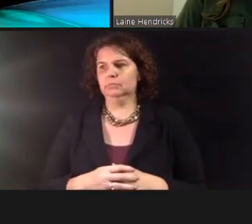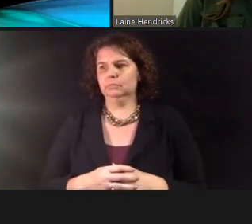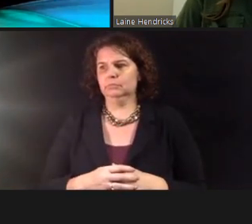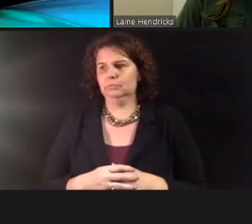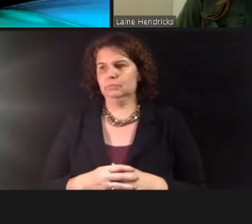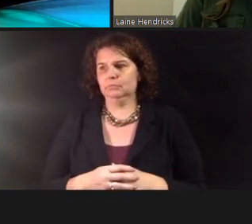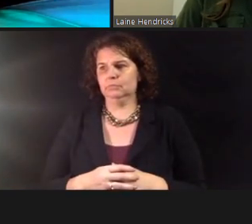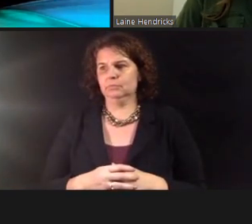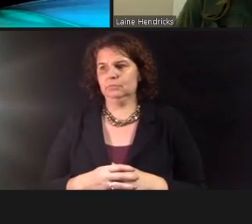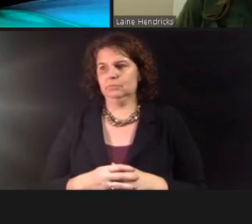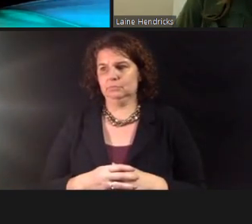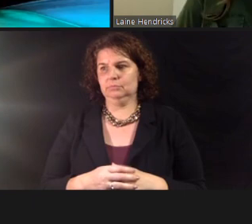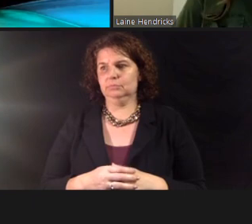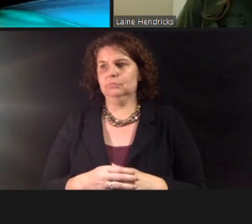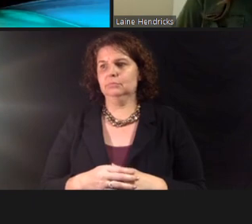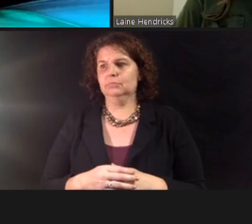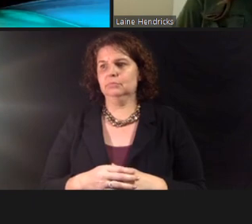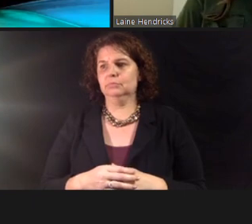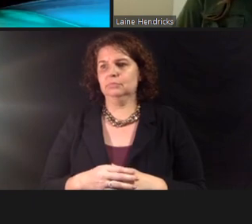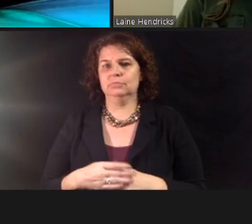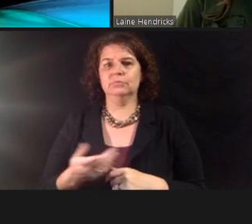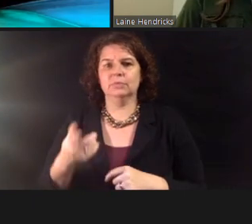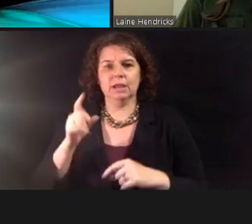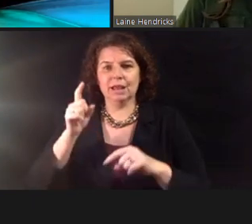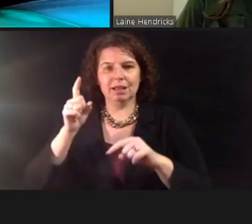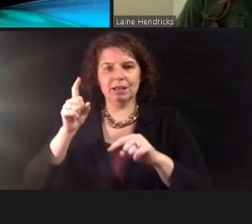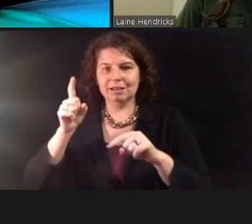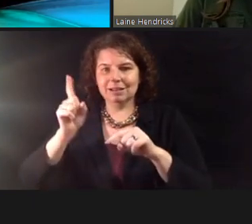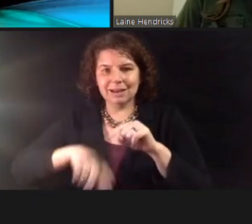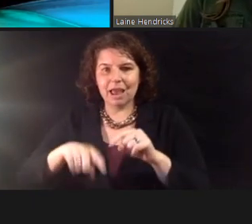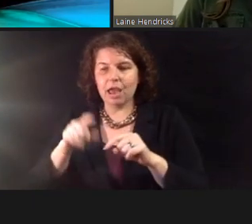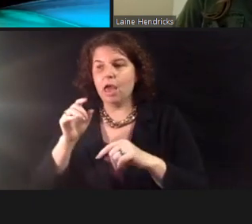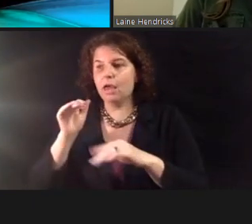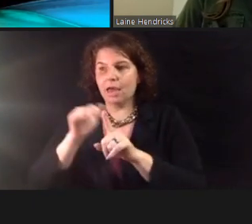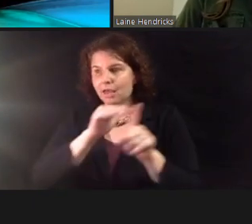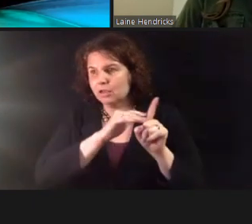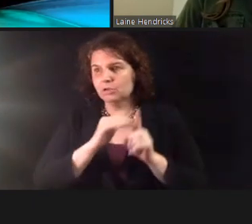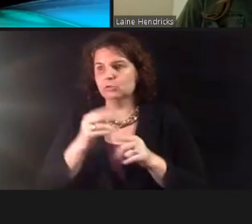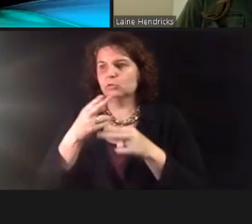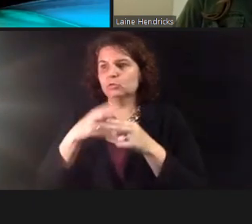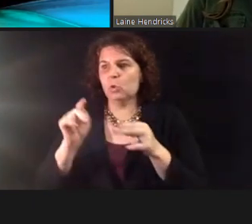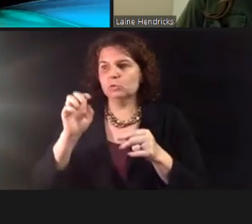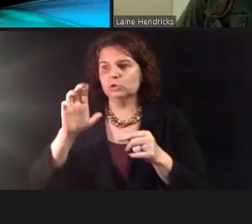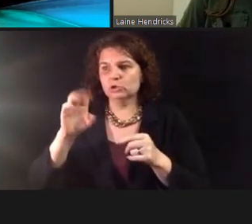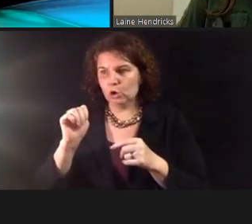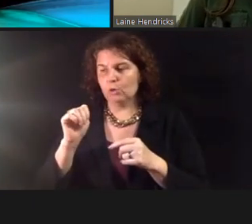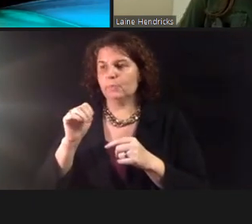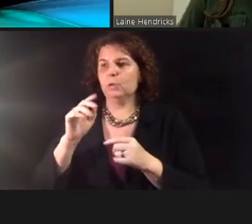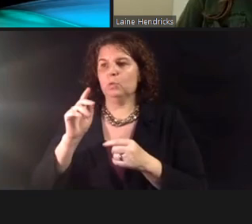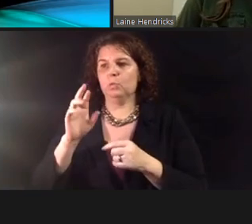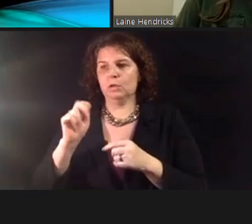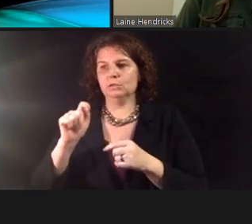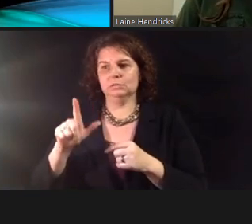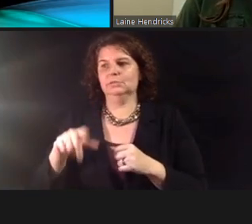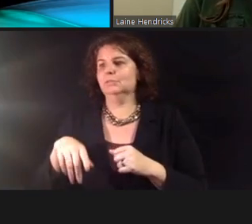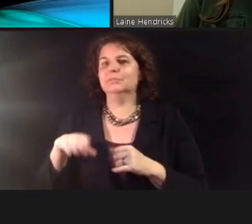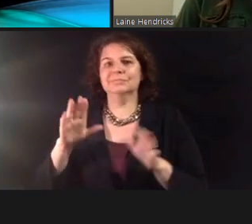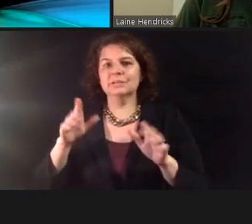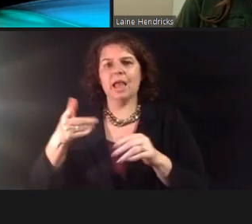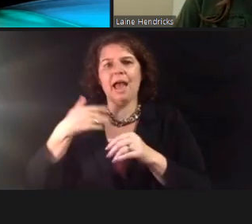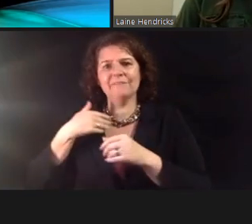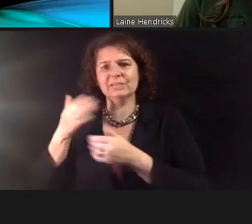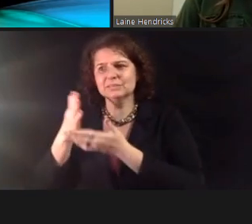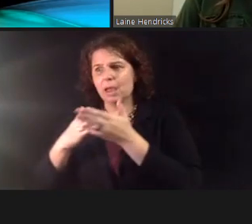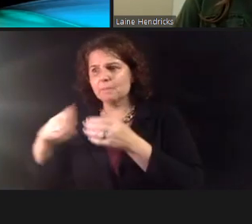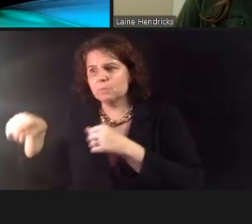somebody that is an essential employee and needs the housing in order to provide essential services in Marin County. So